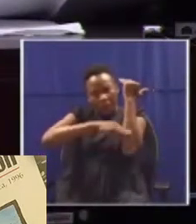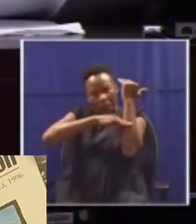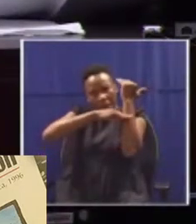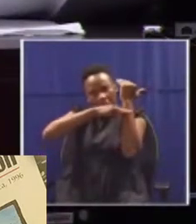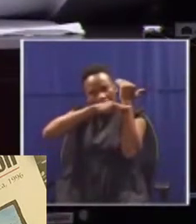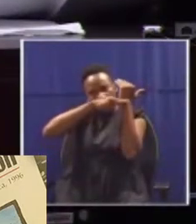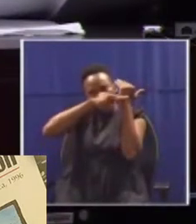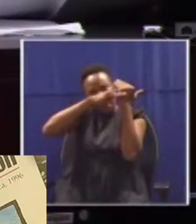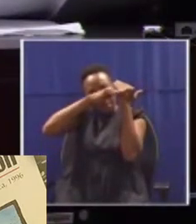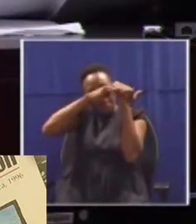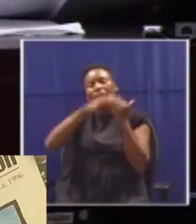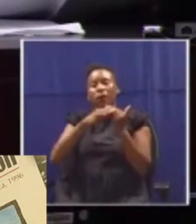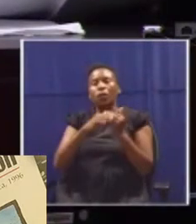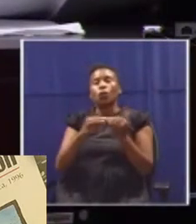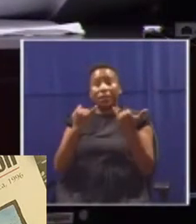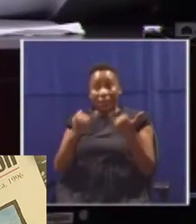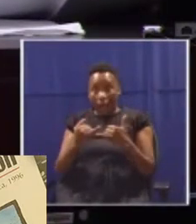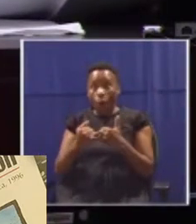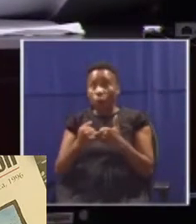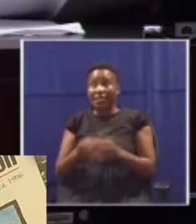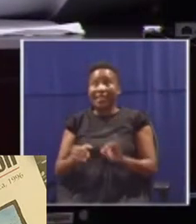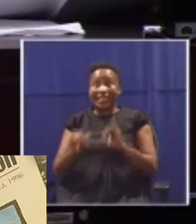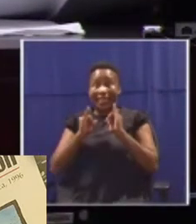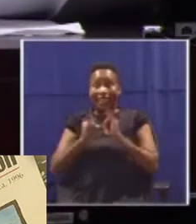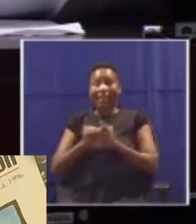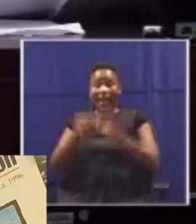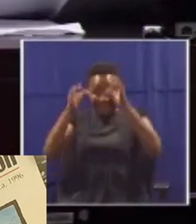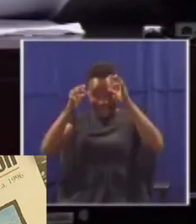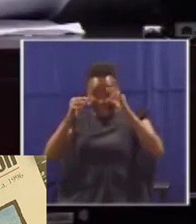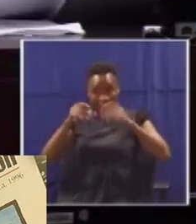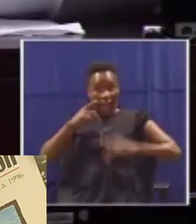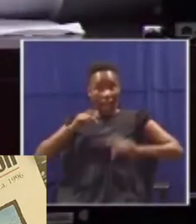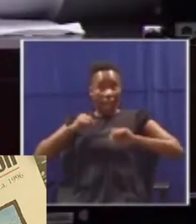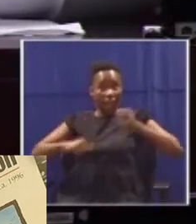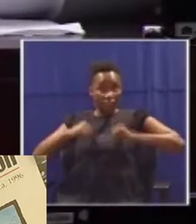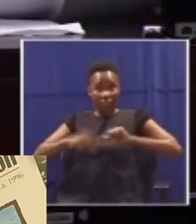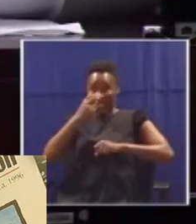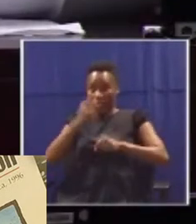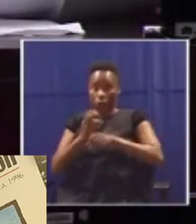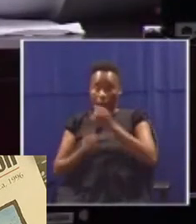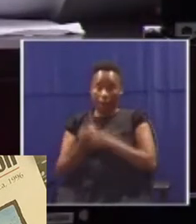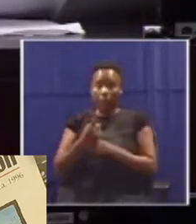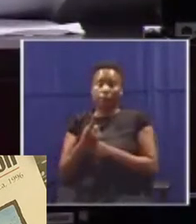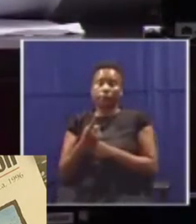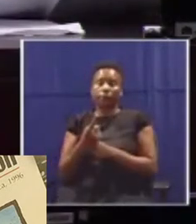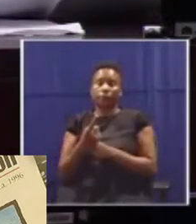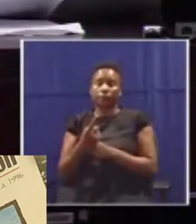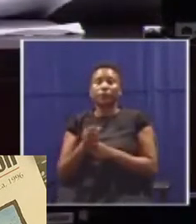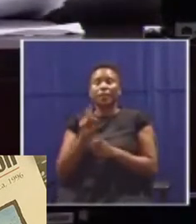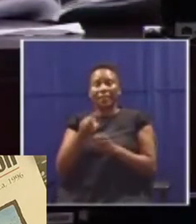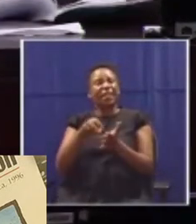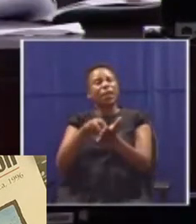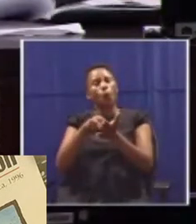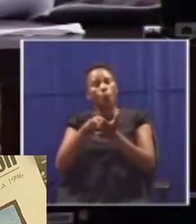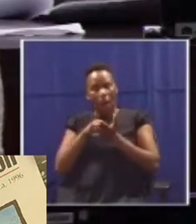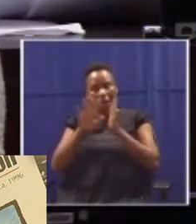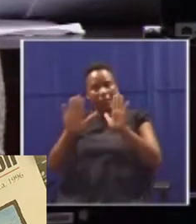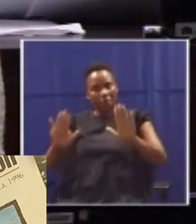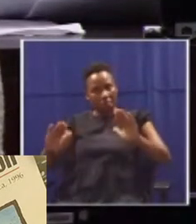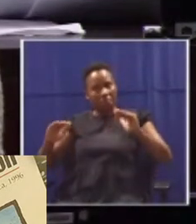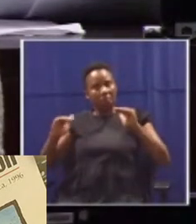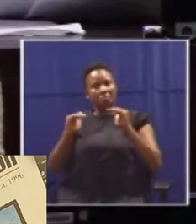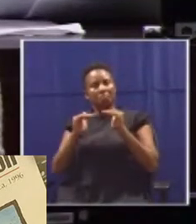So decisive action needs to be about measurable inclusion. This requires equitable